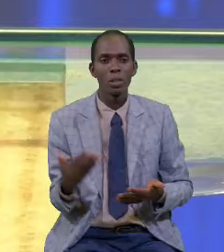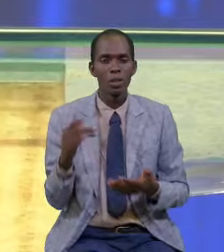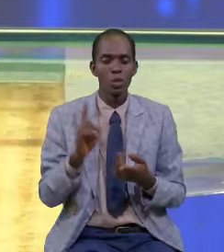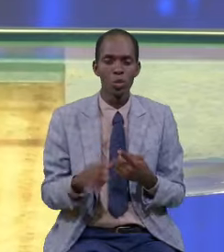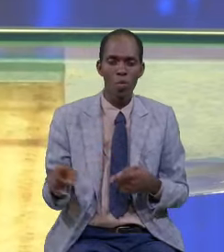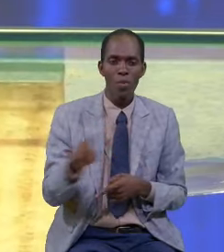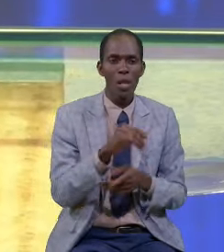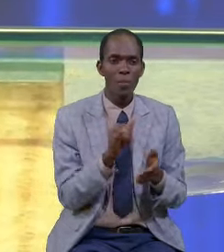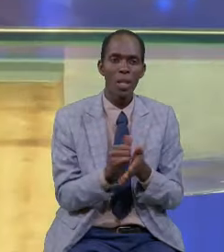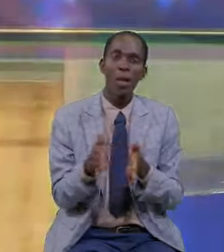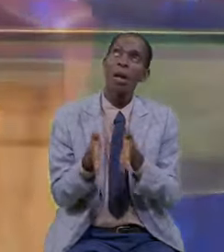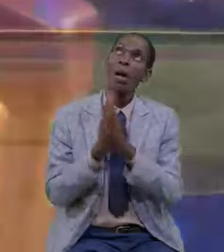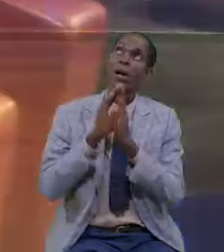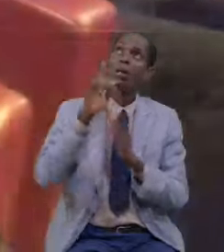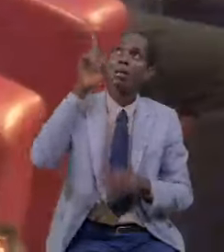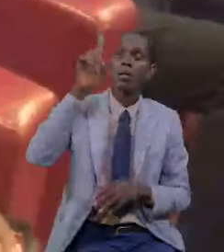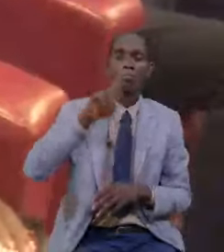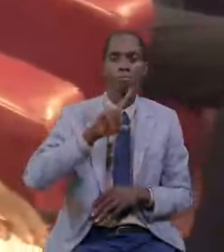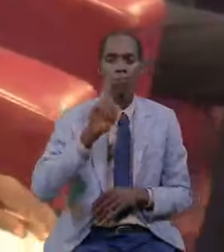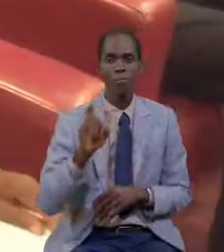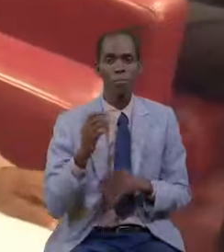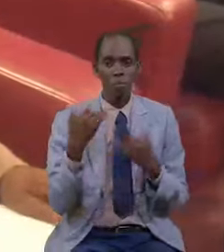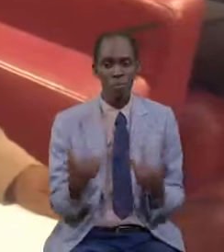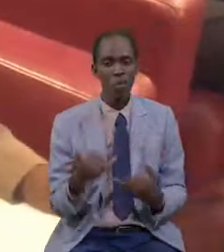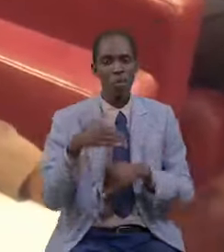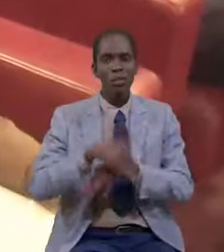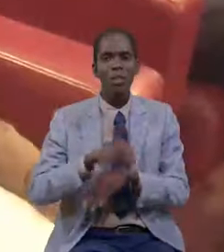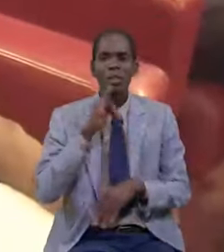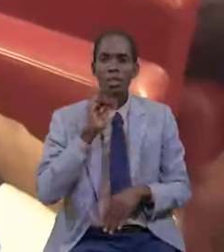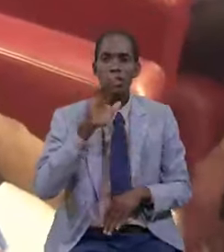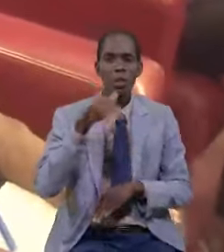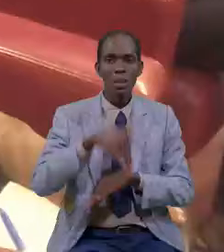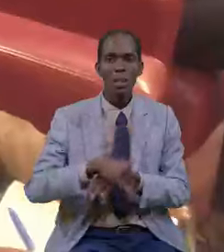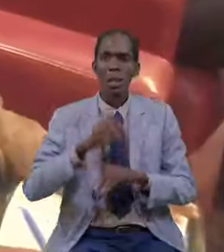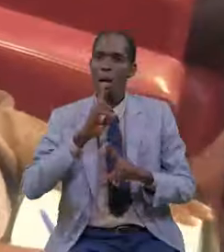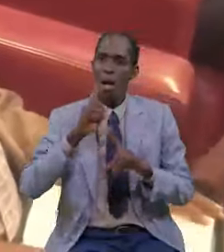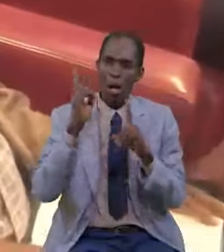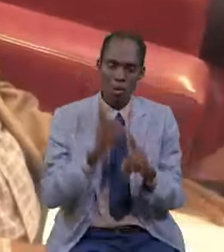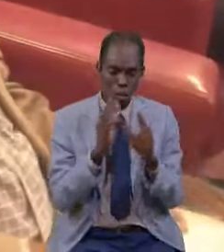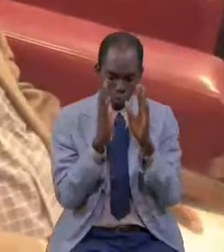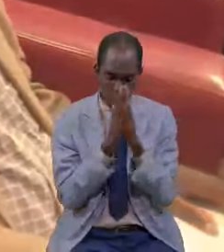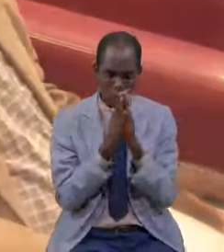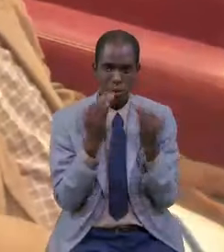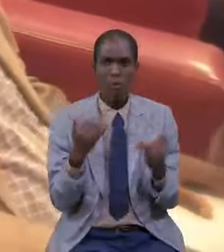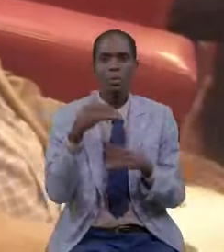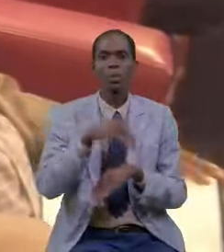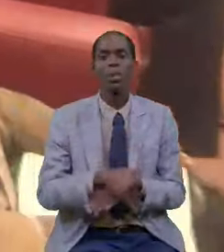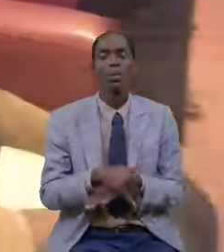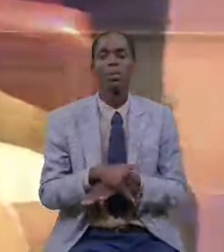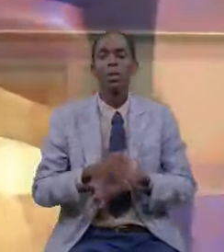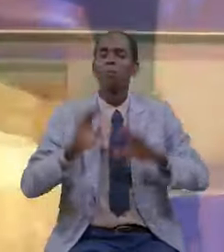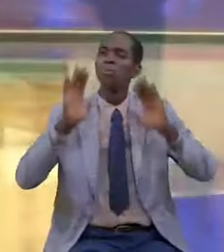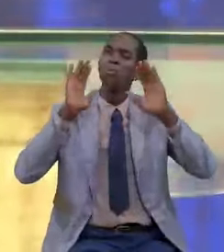ask him. Tonight is the night. Answered prayer tonight. Marvelous